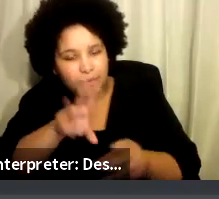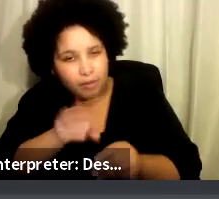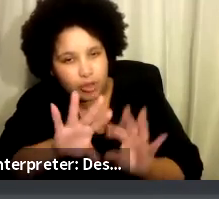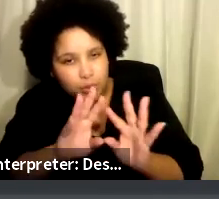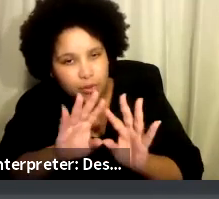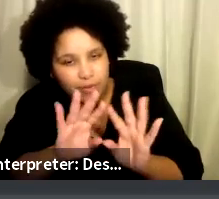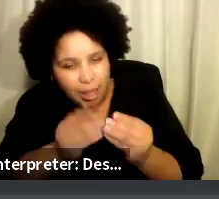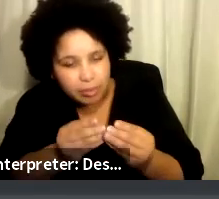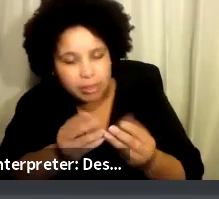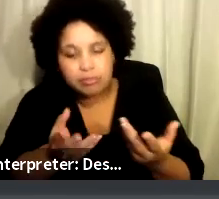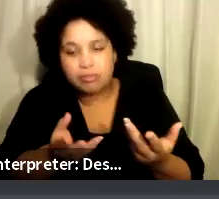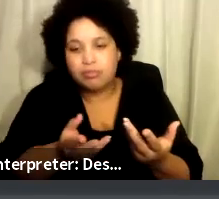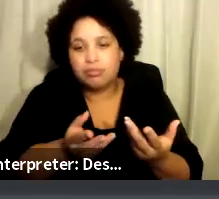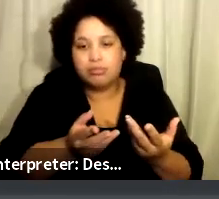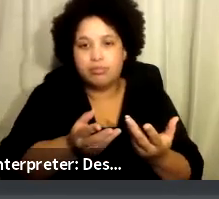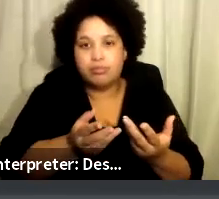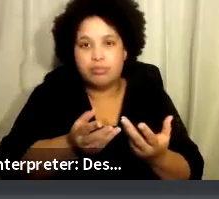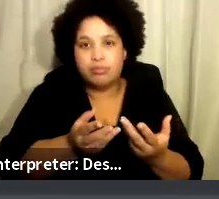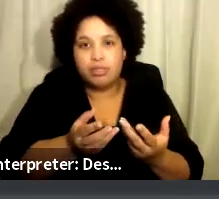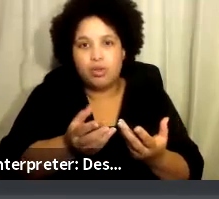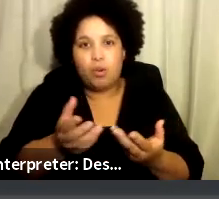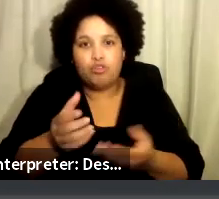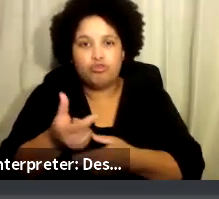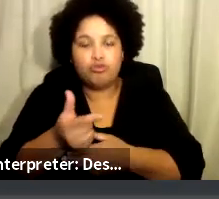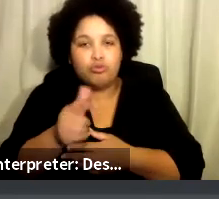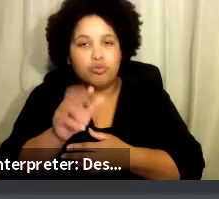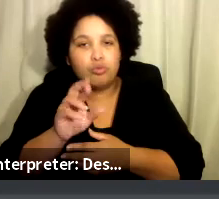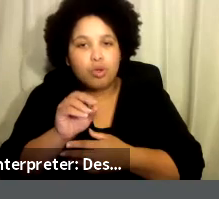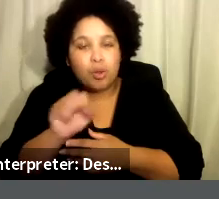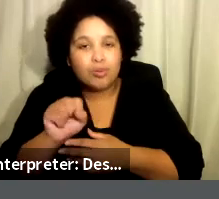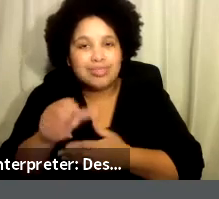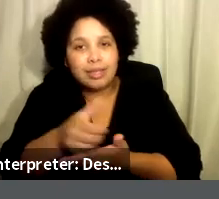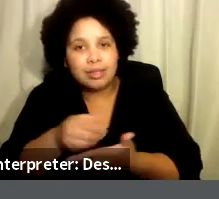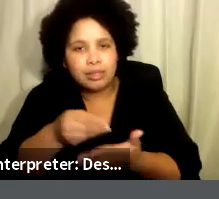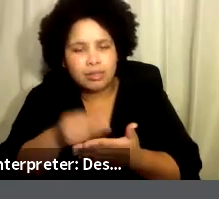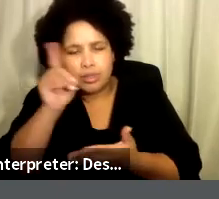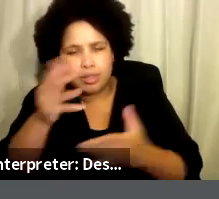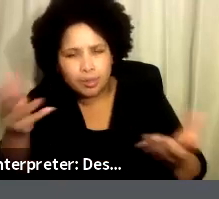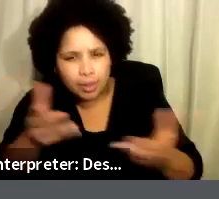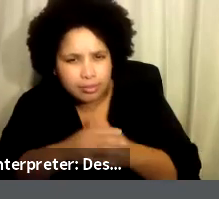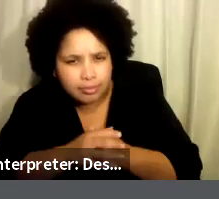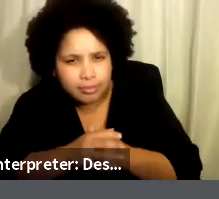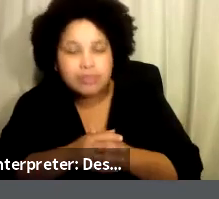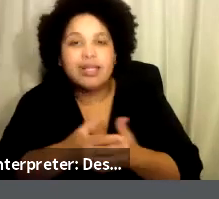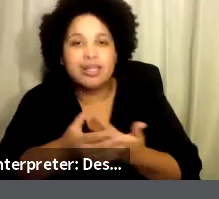family, what's your gross income, and we'll be able to give you accurate information about that.